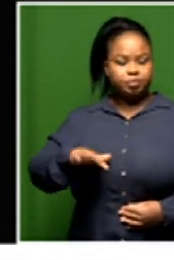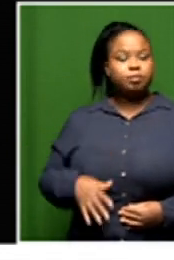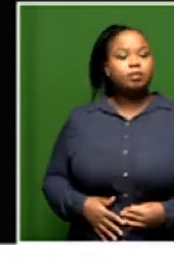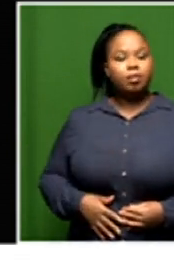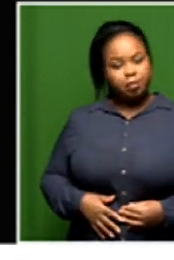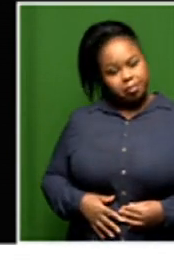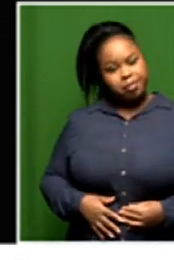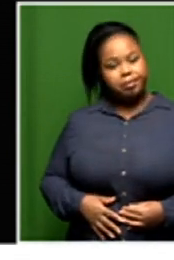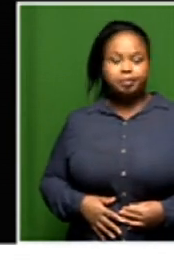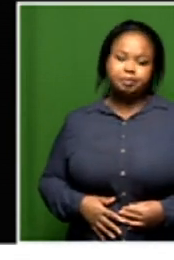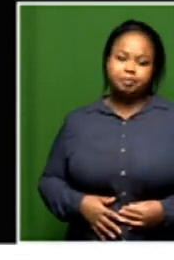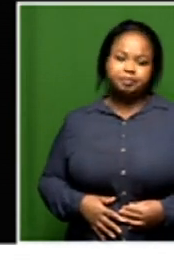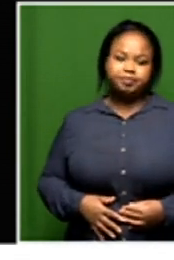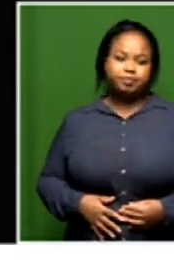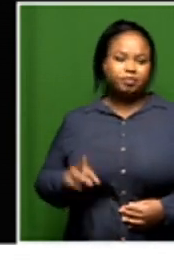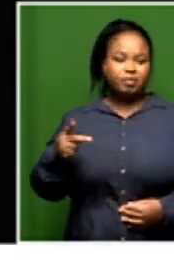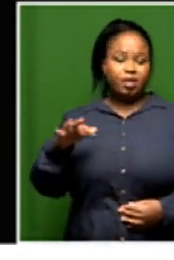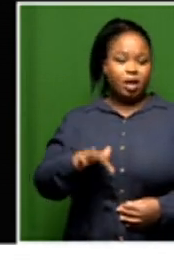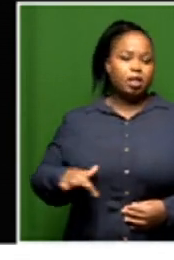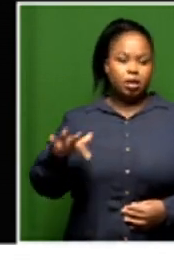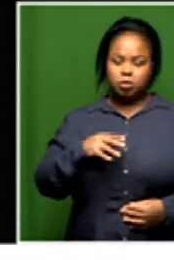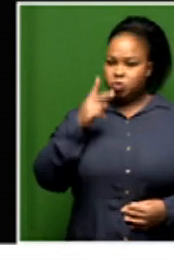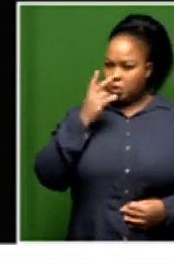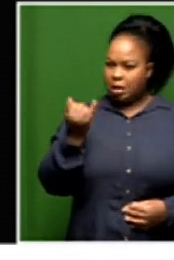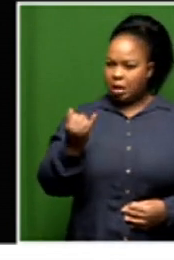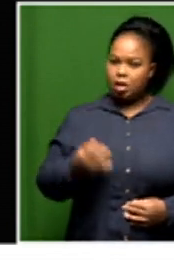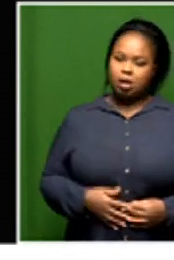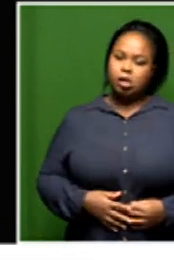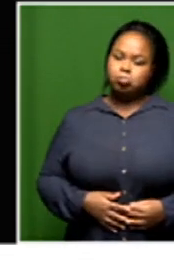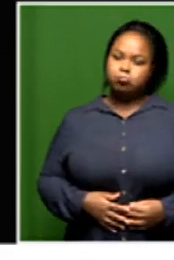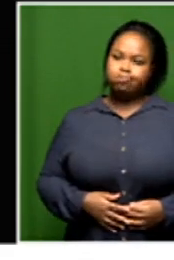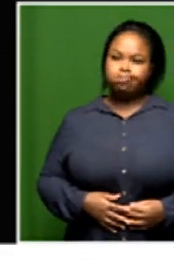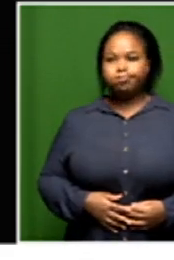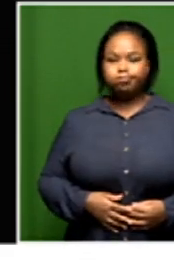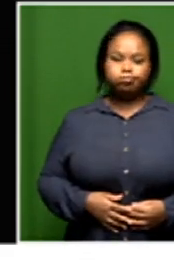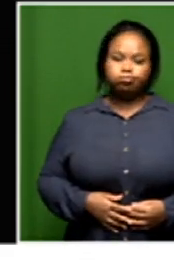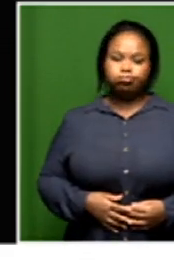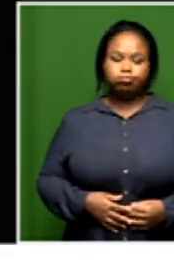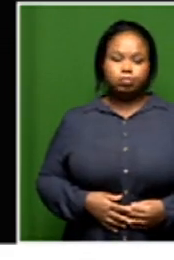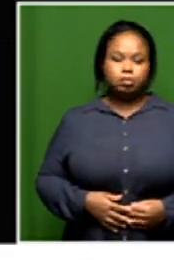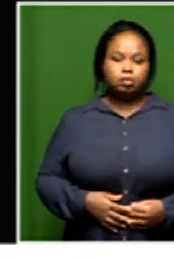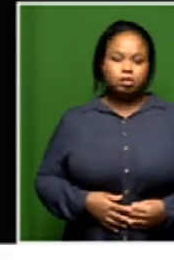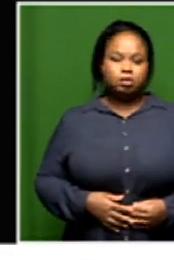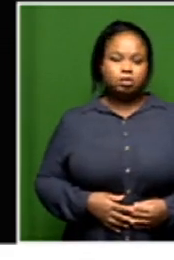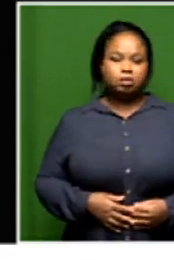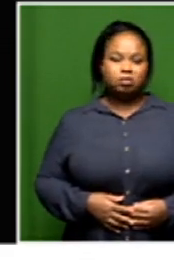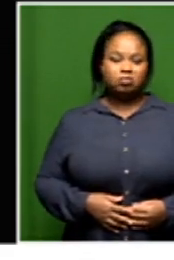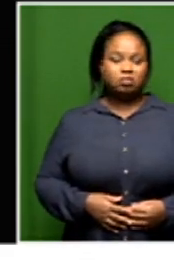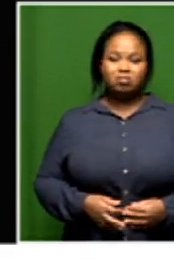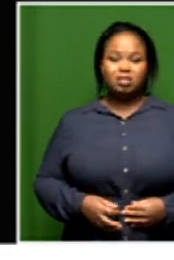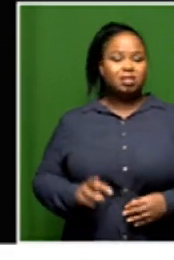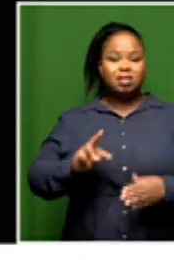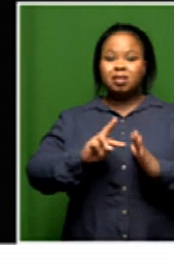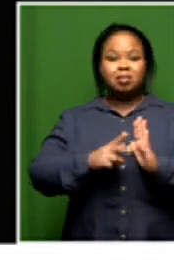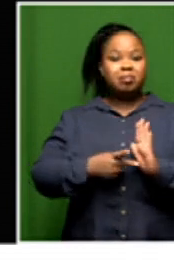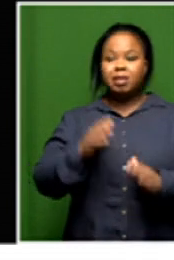And in some of the areas, it was almost as if there wasn't any plan whatsoever.